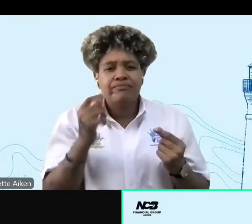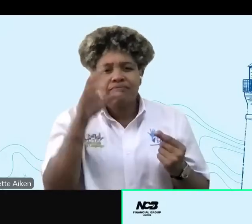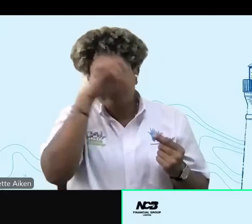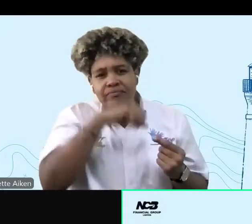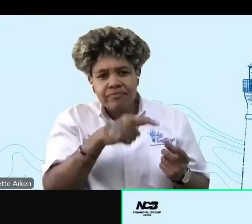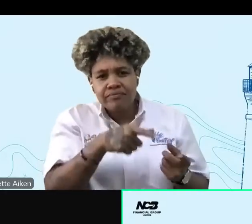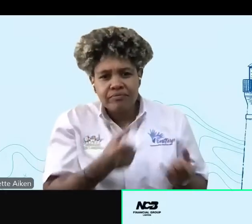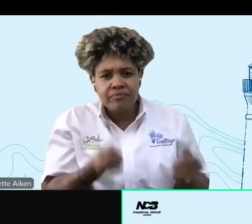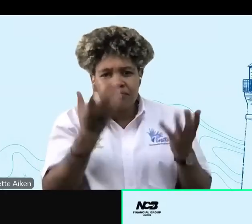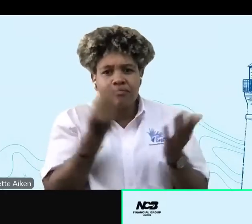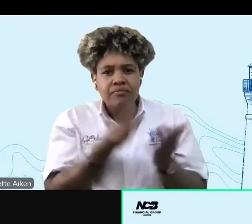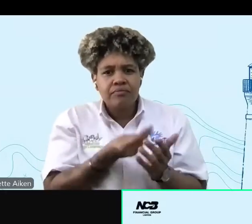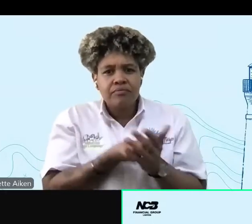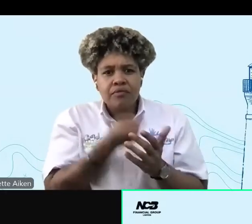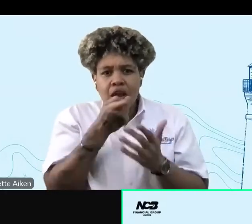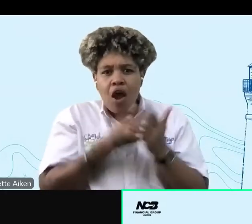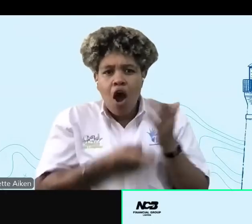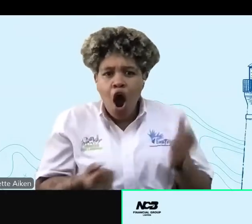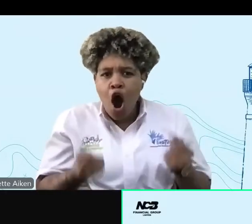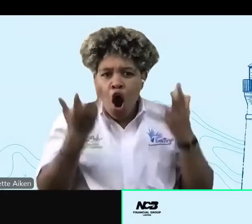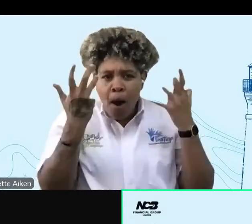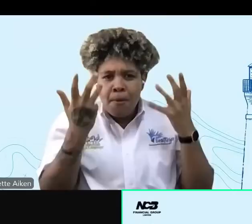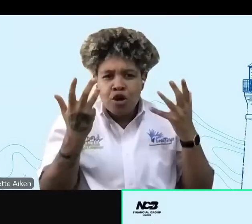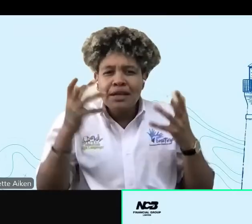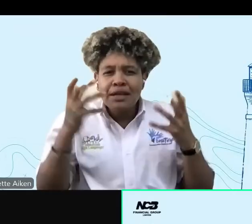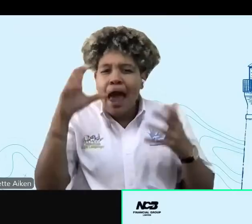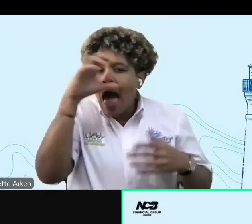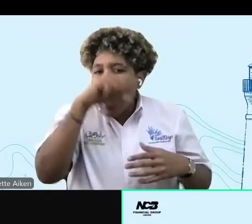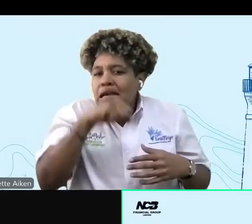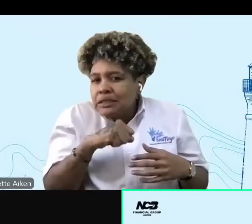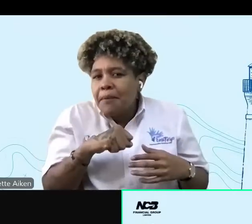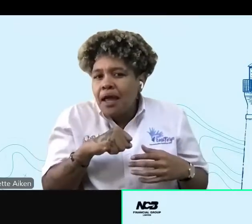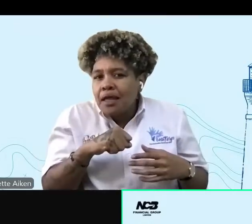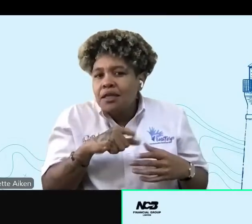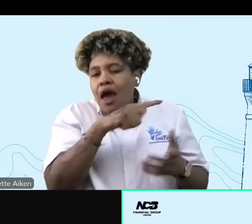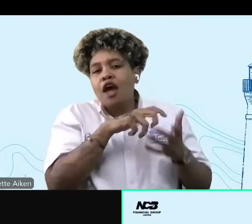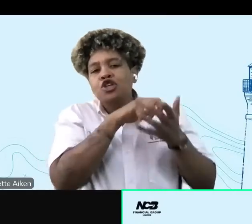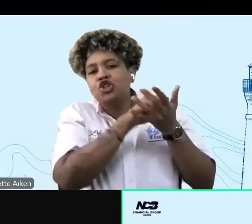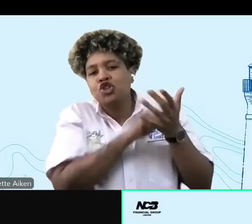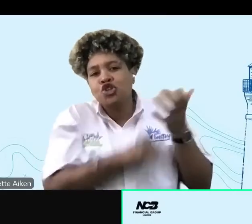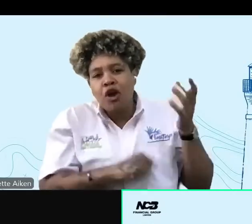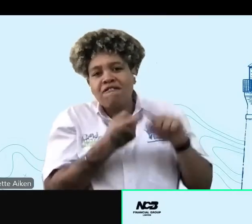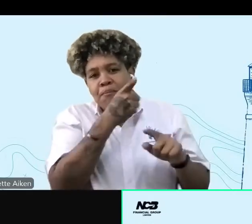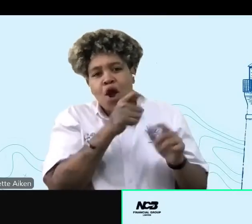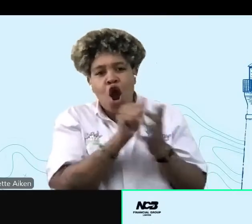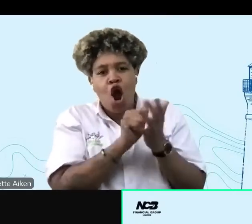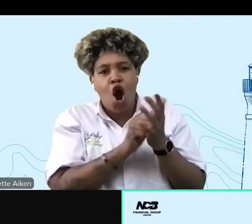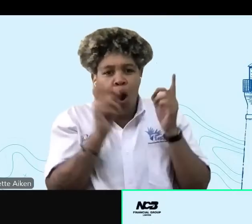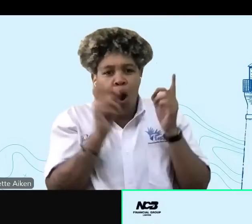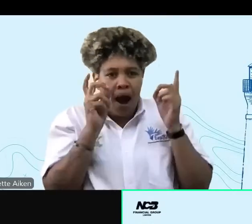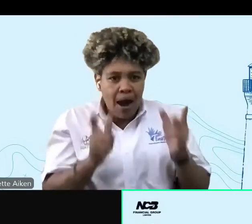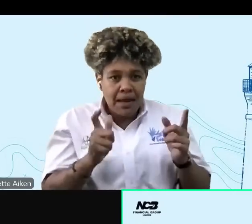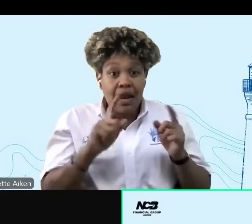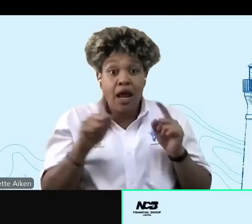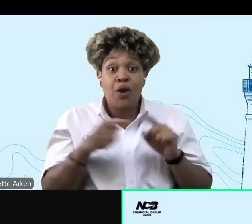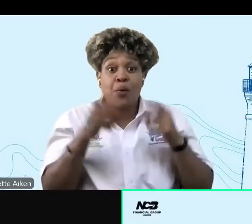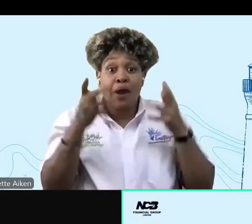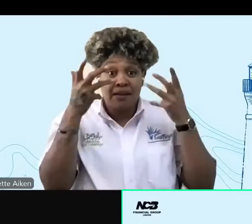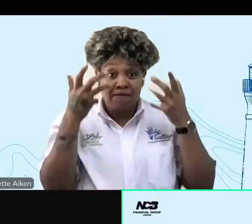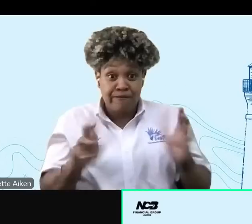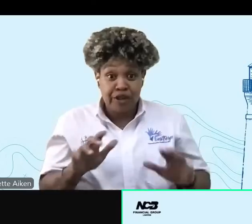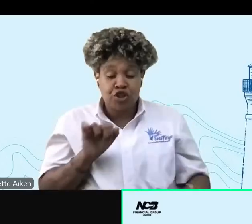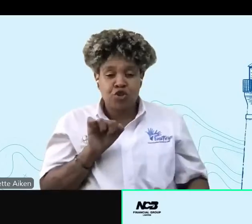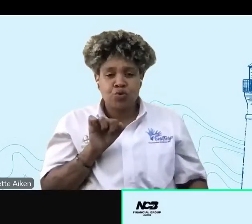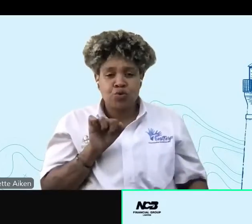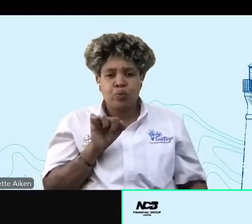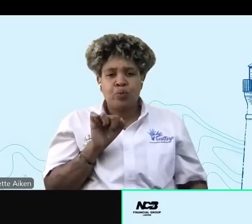of the transaction cost and takes that from the account immediately. At the end of the ride, what